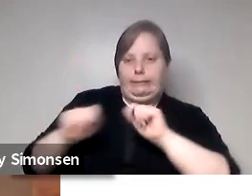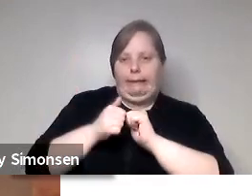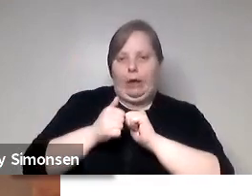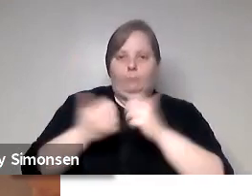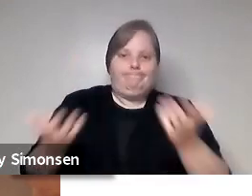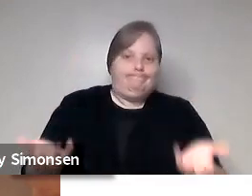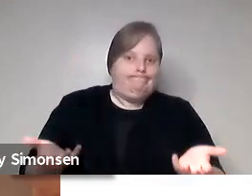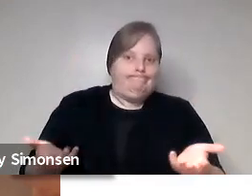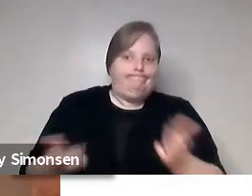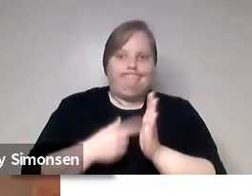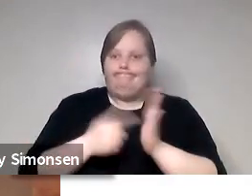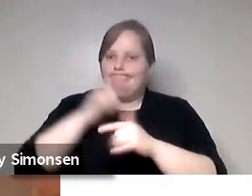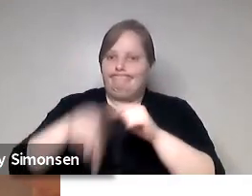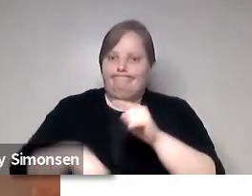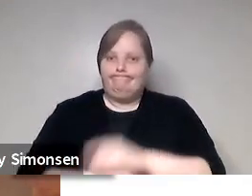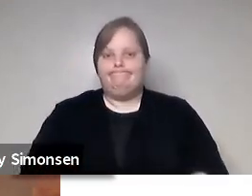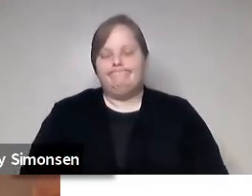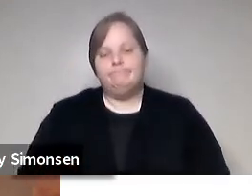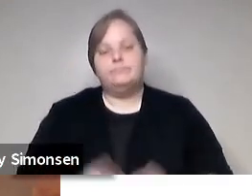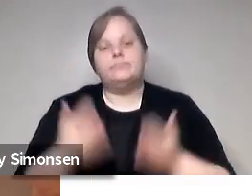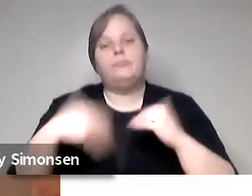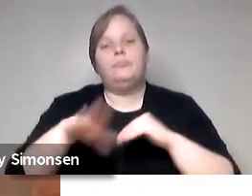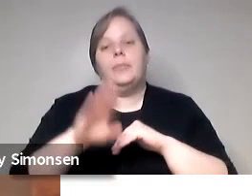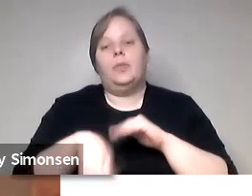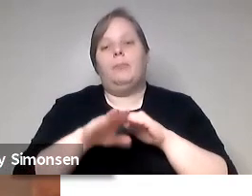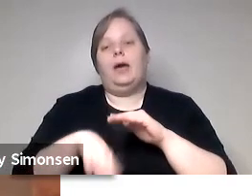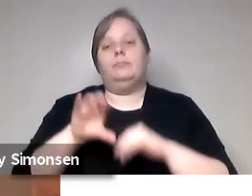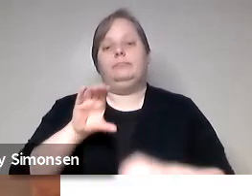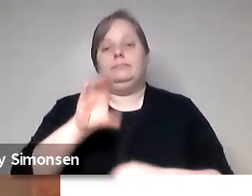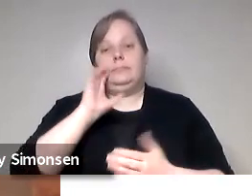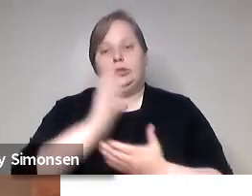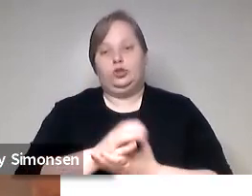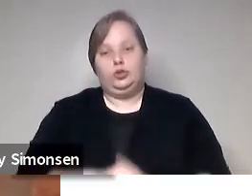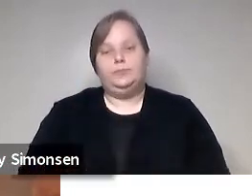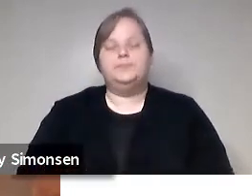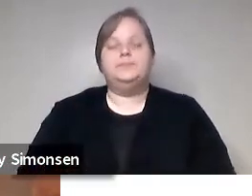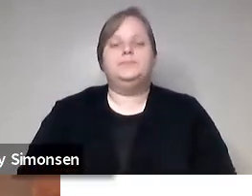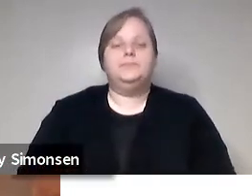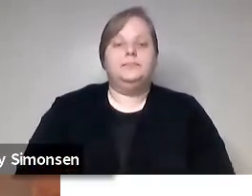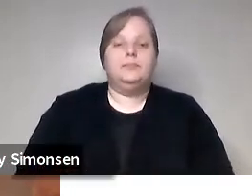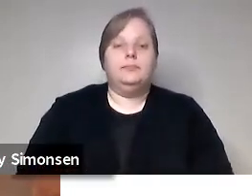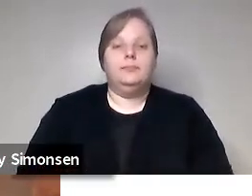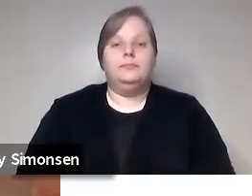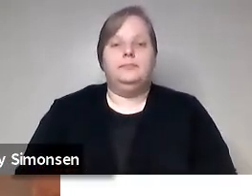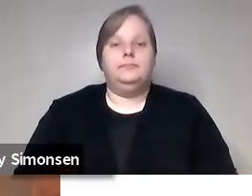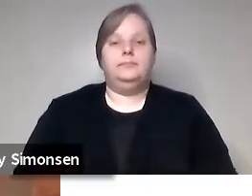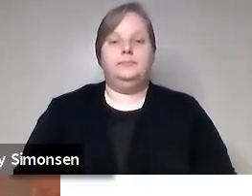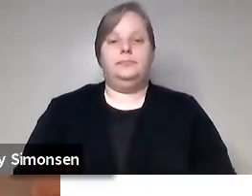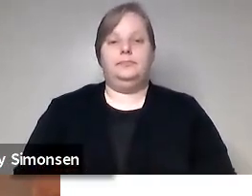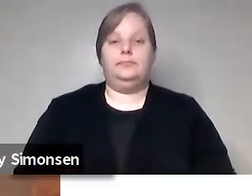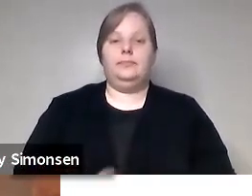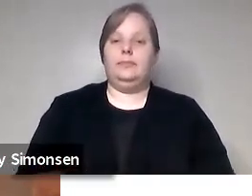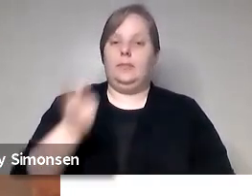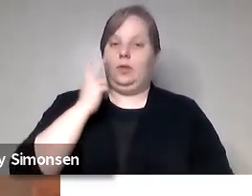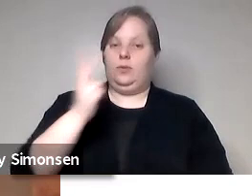two baskets. Coming down to the other picture, you can see in the bathroom sink here, we